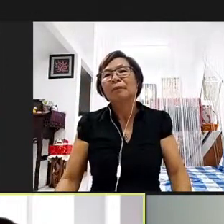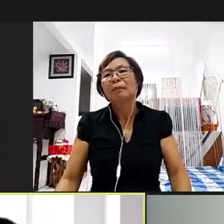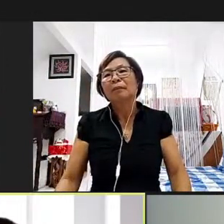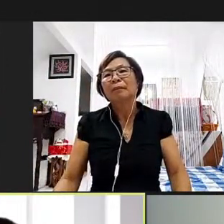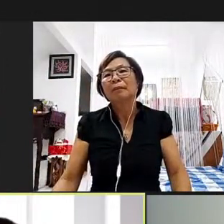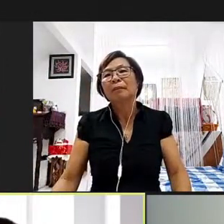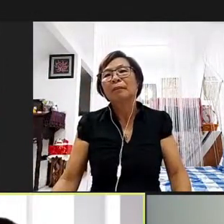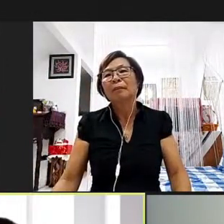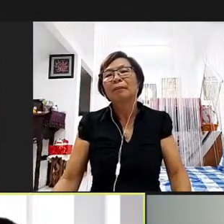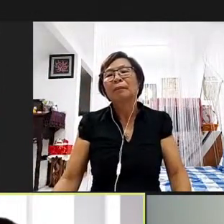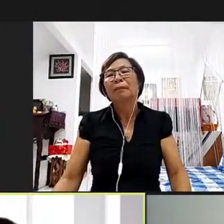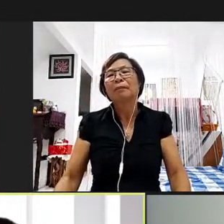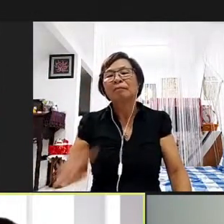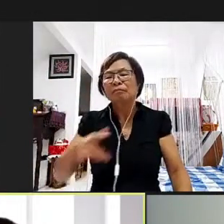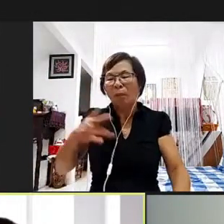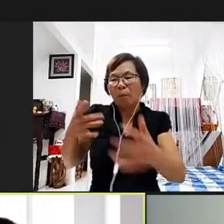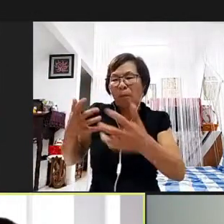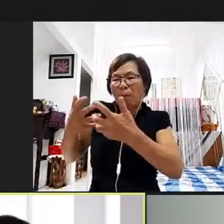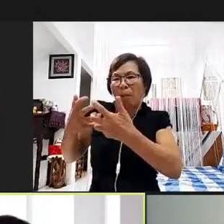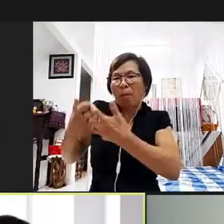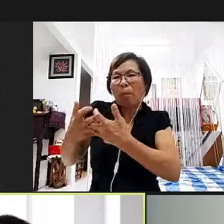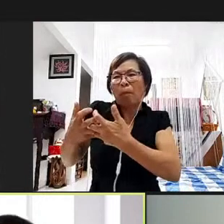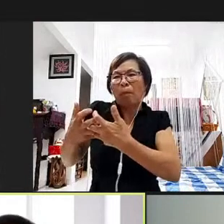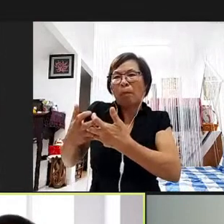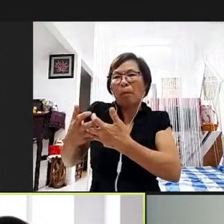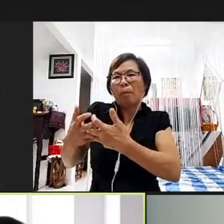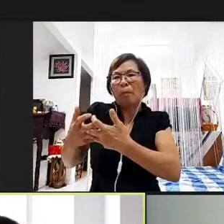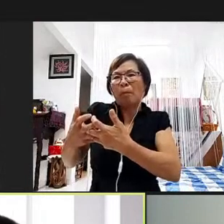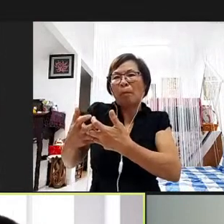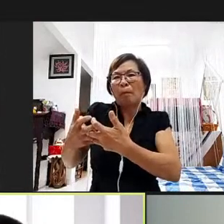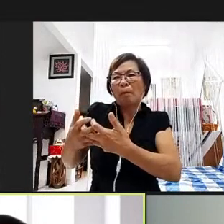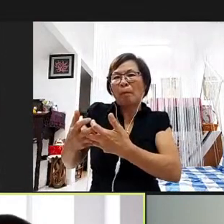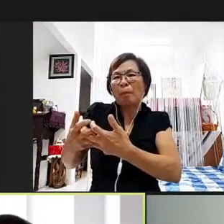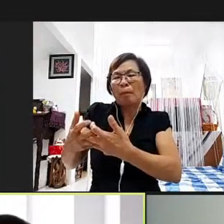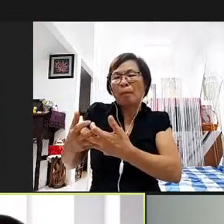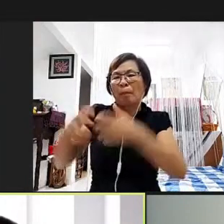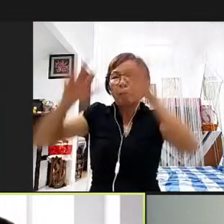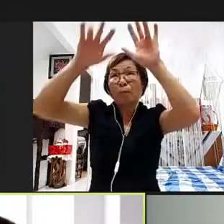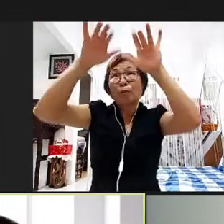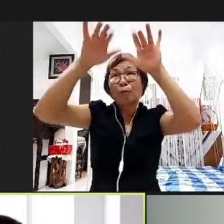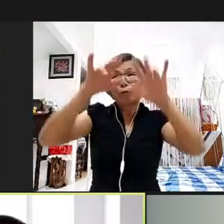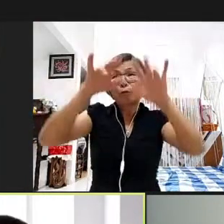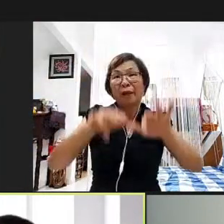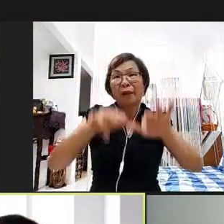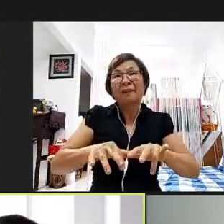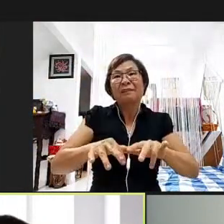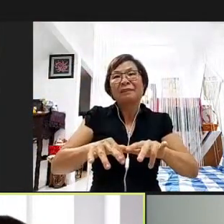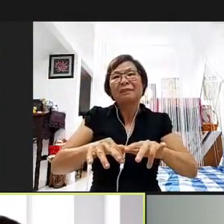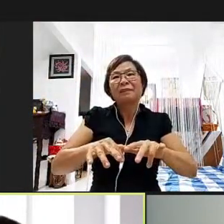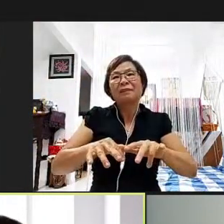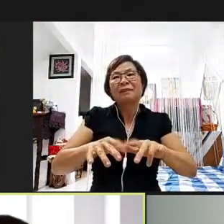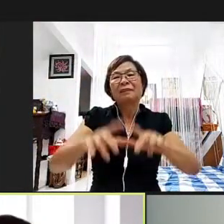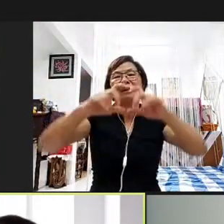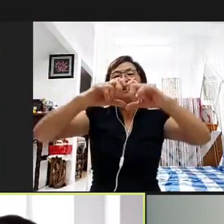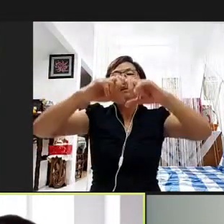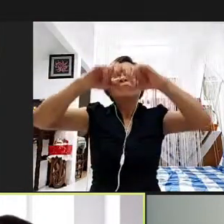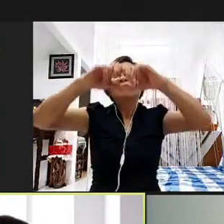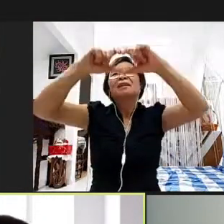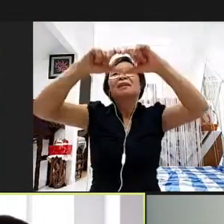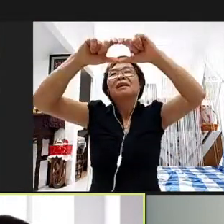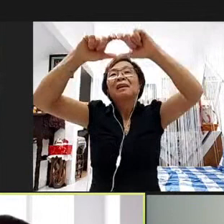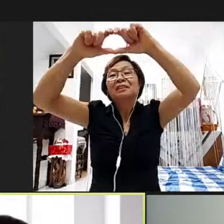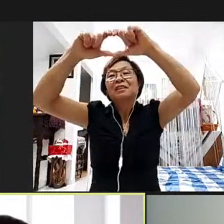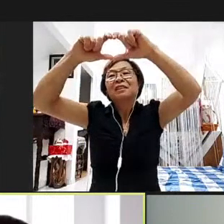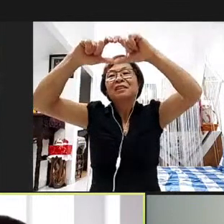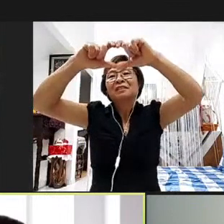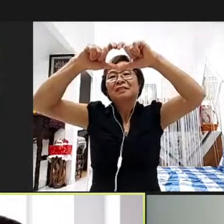There's a coping method called RAIN. RAIN symbolically represents hardship, challenges for one in life.